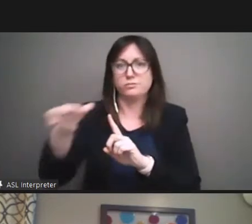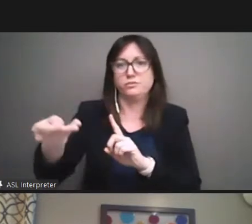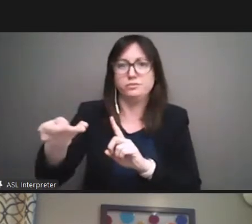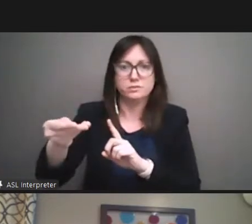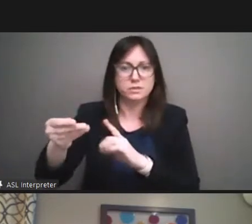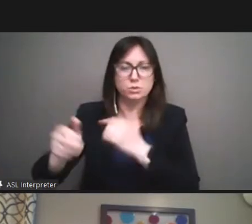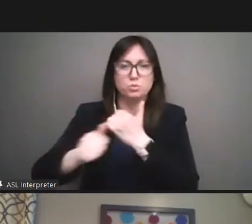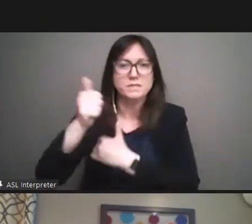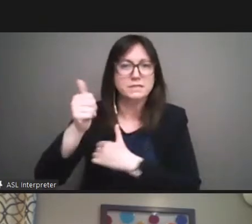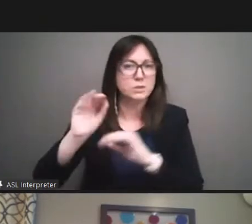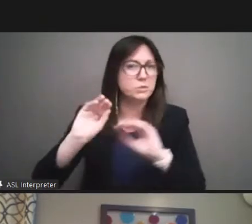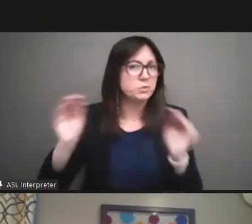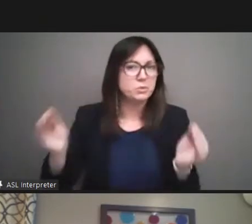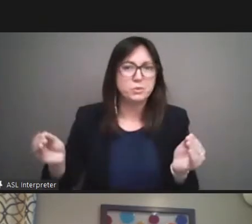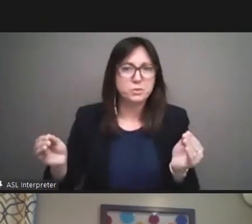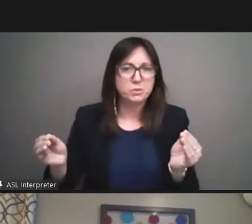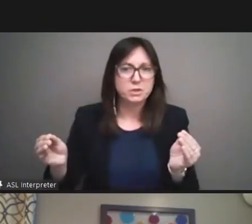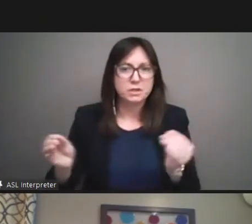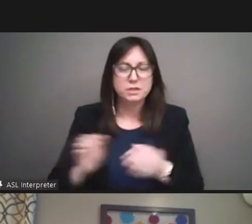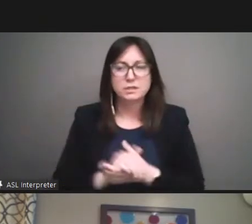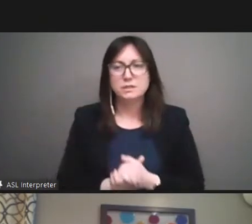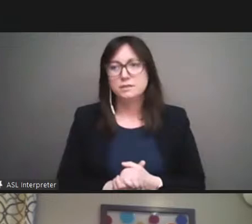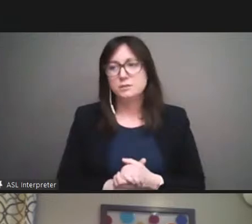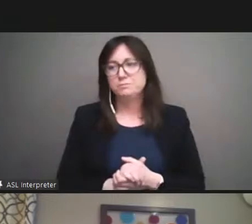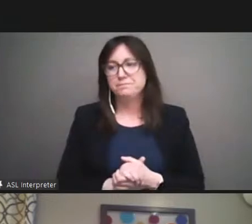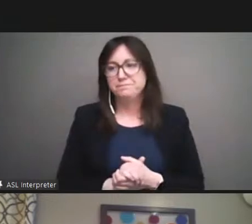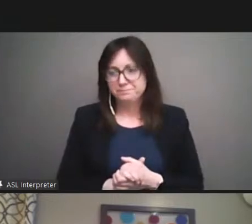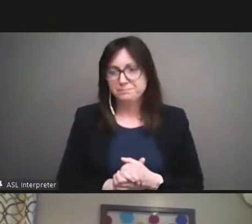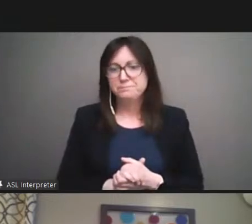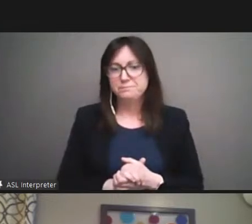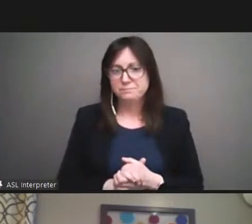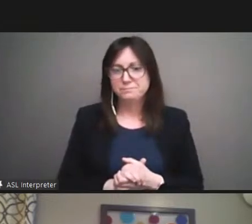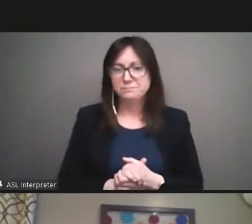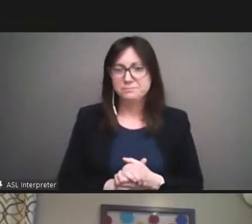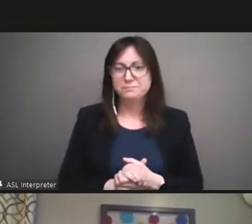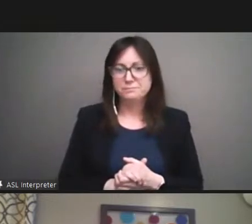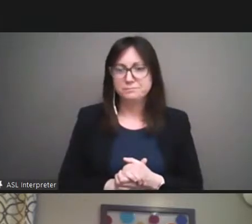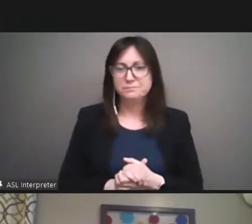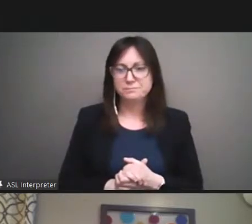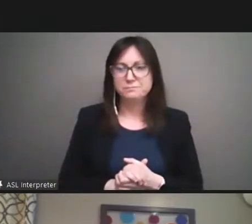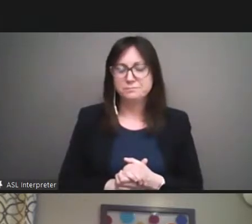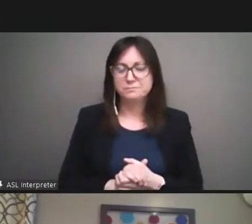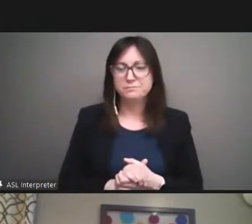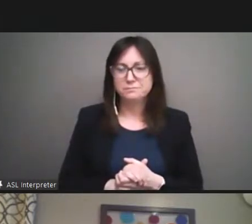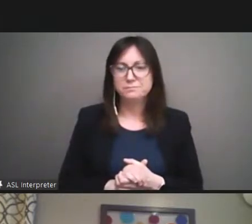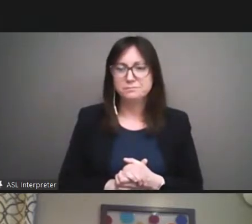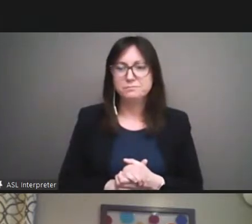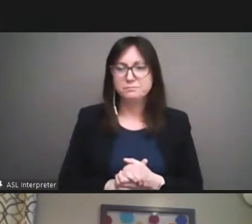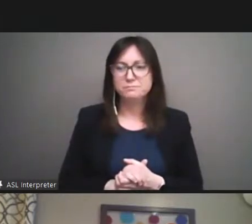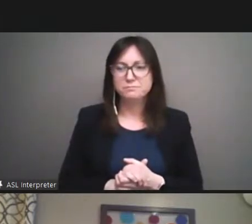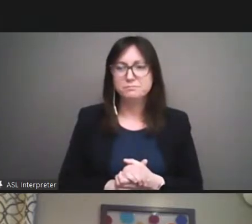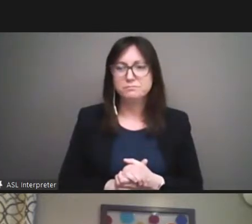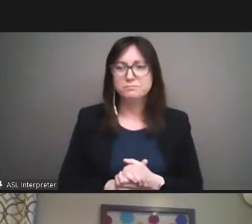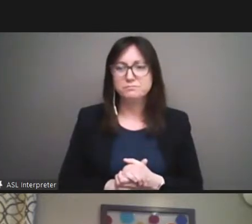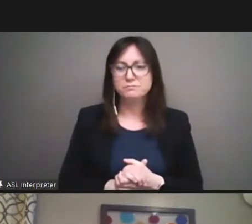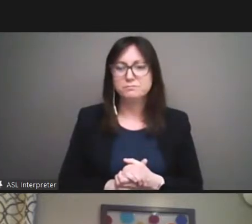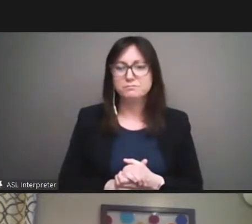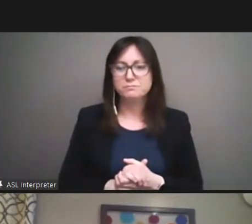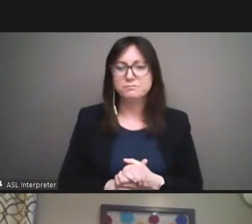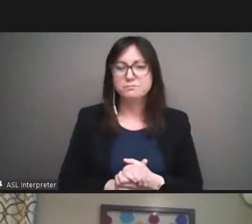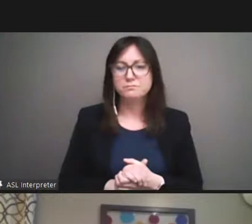And I think that COVID showed the extent to which people were willing